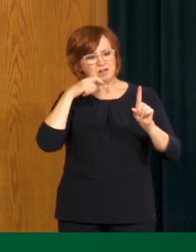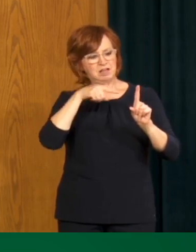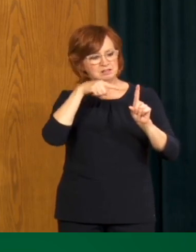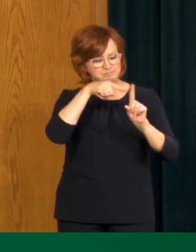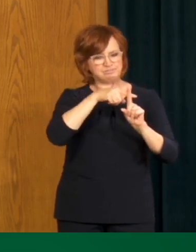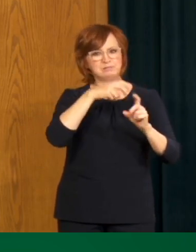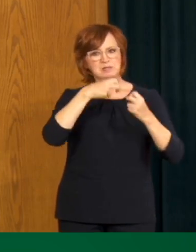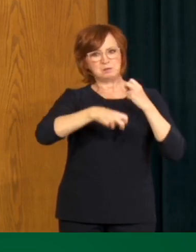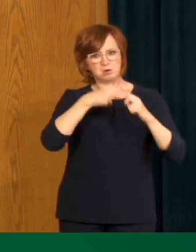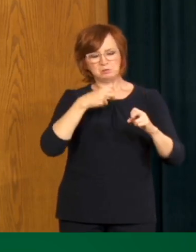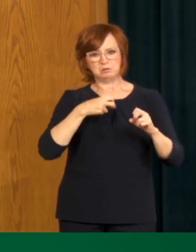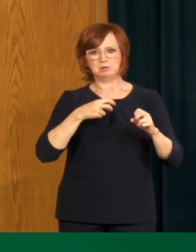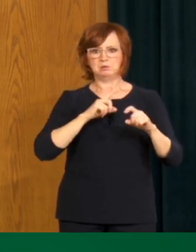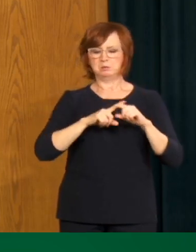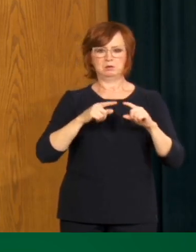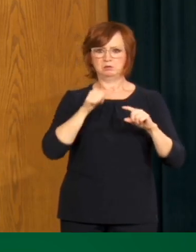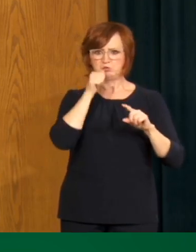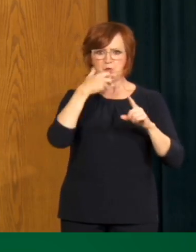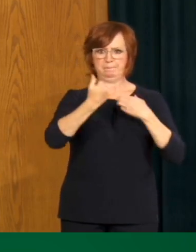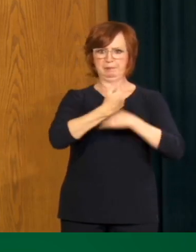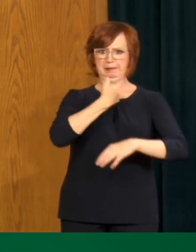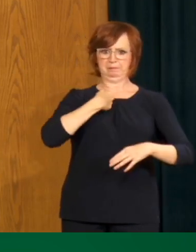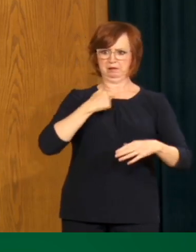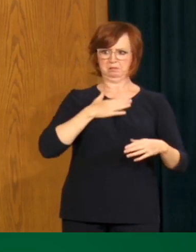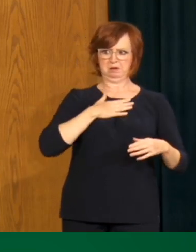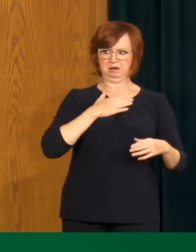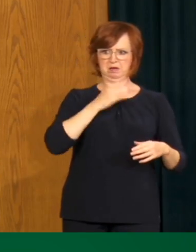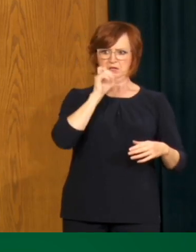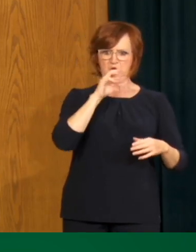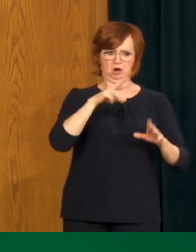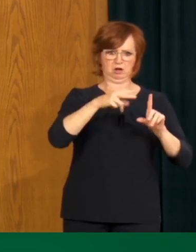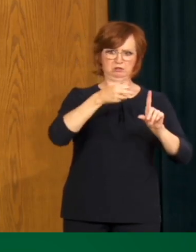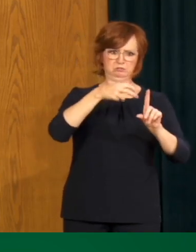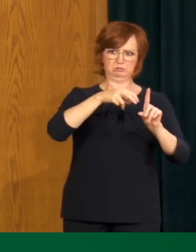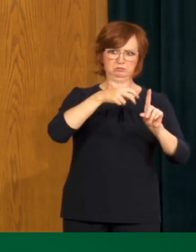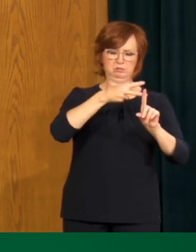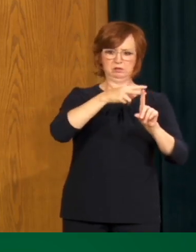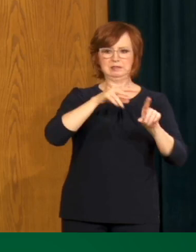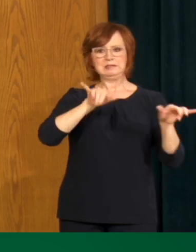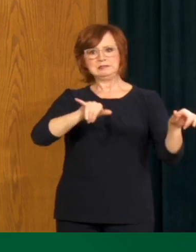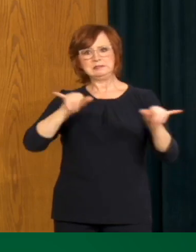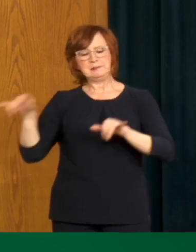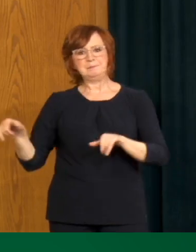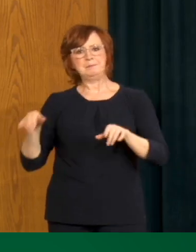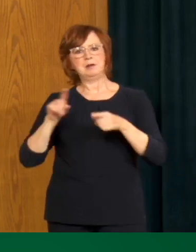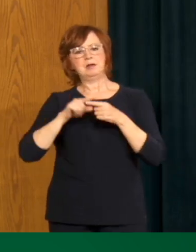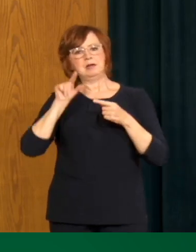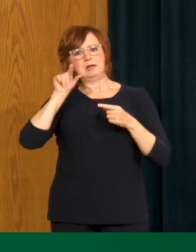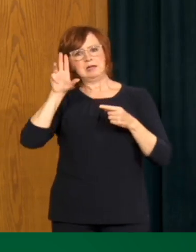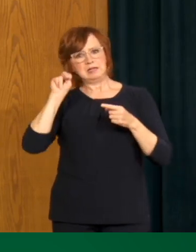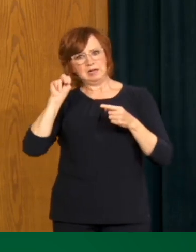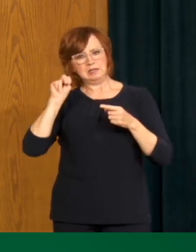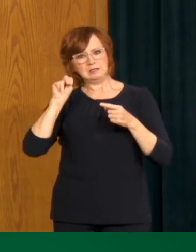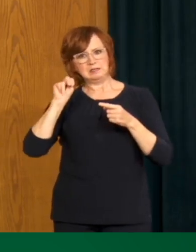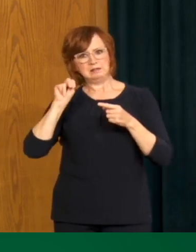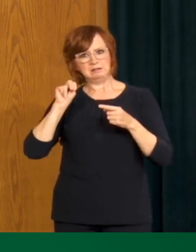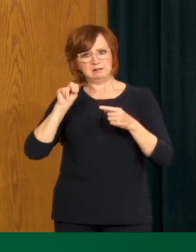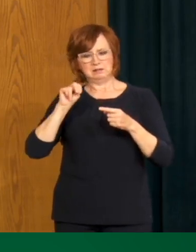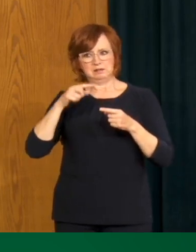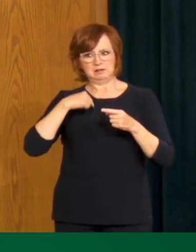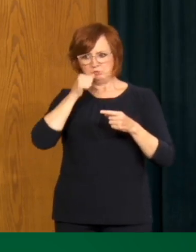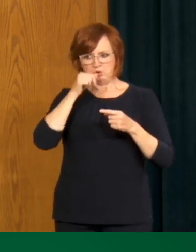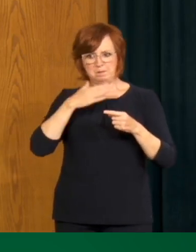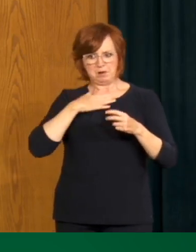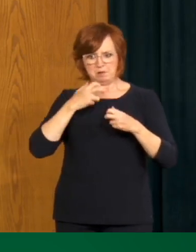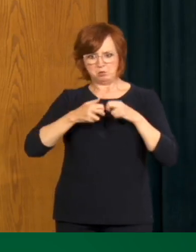are stealing those firearms or smuggling those firearms in that are the problem. And it would be very wise of the federal government to shift